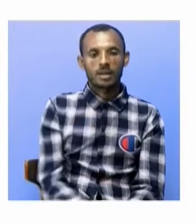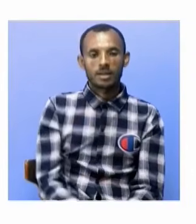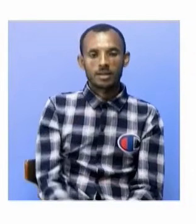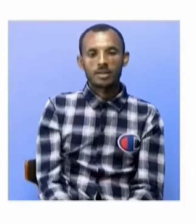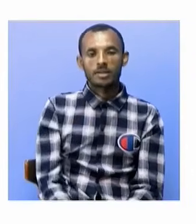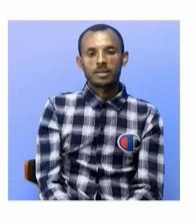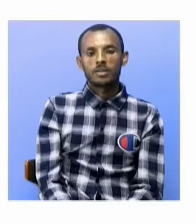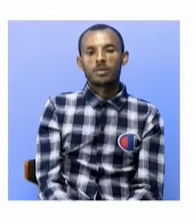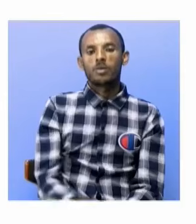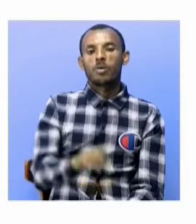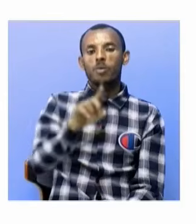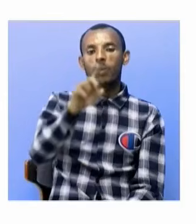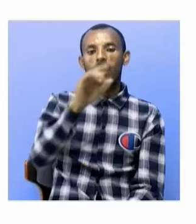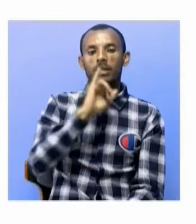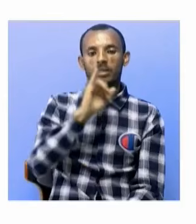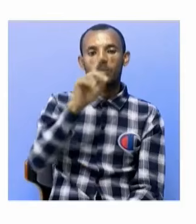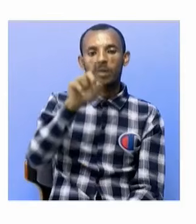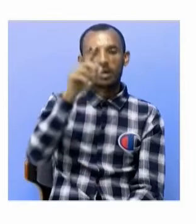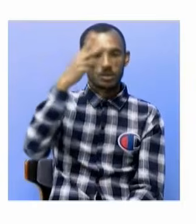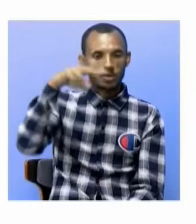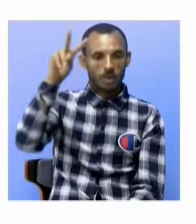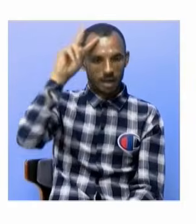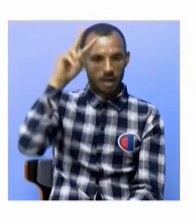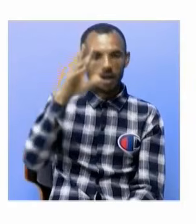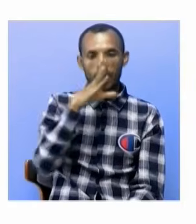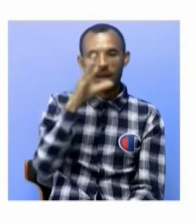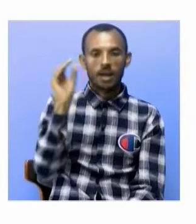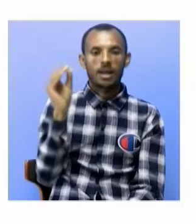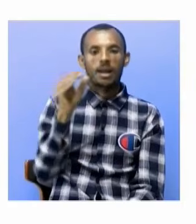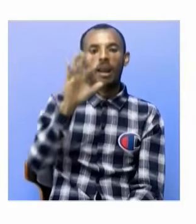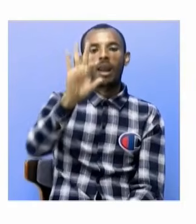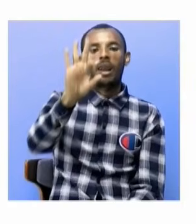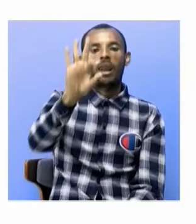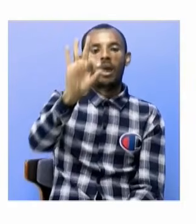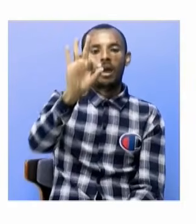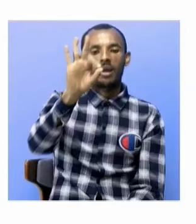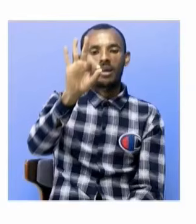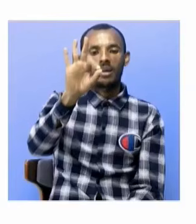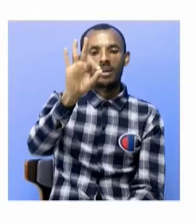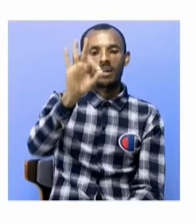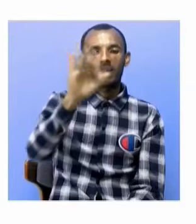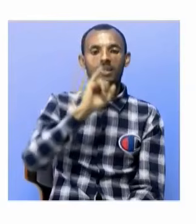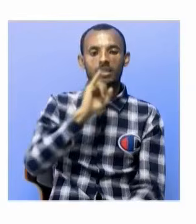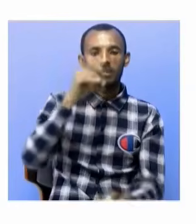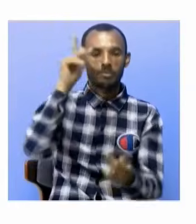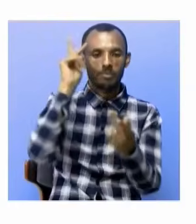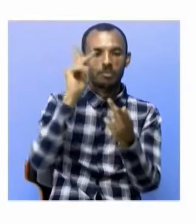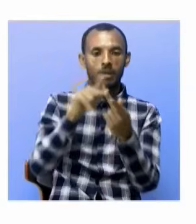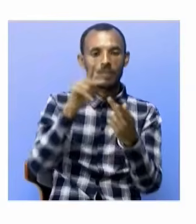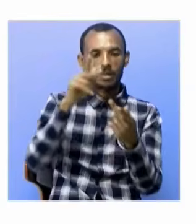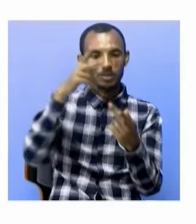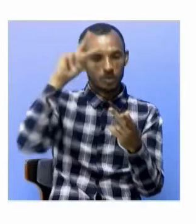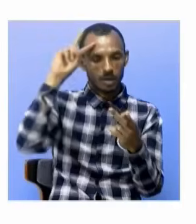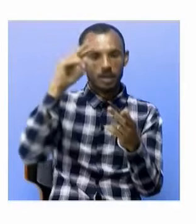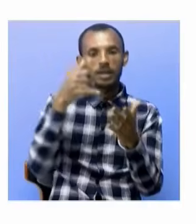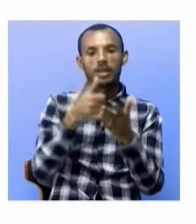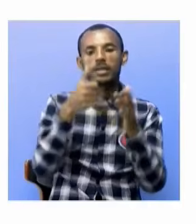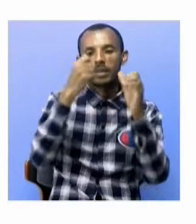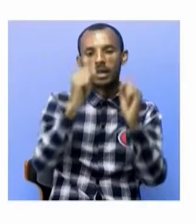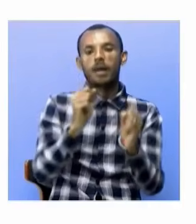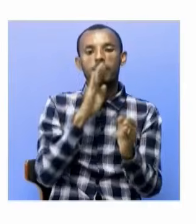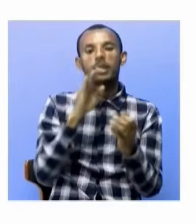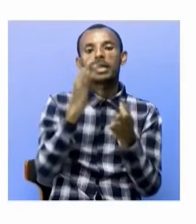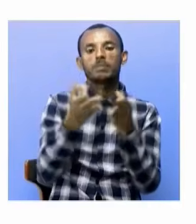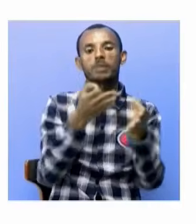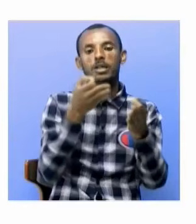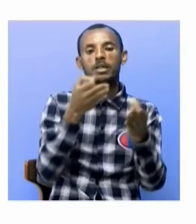square, 1 is 1 square. And 9, if you take 9 can be expressed as a